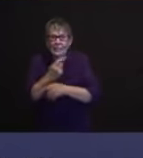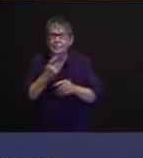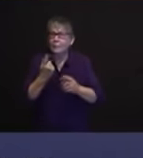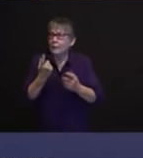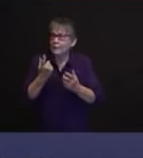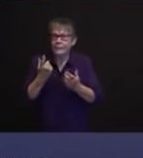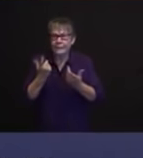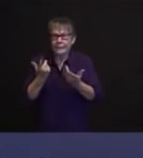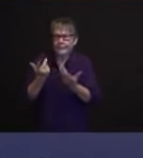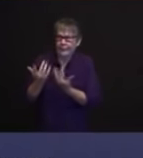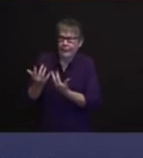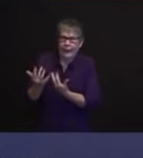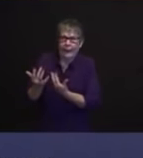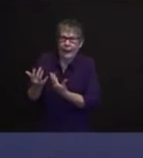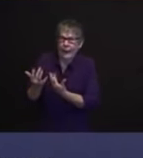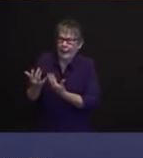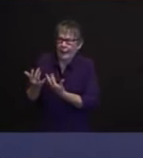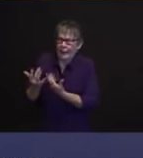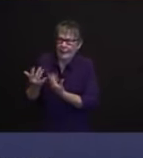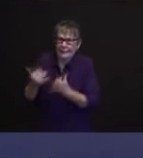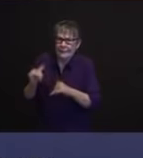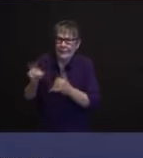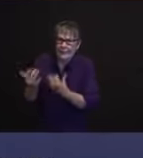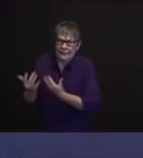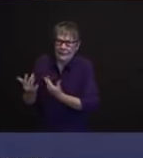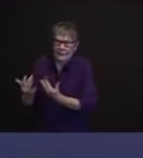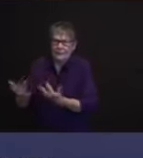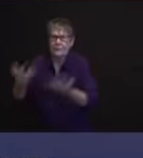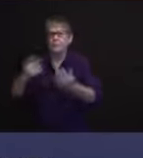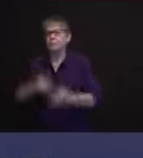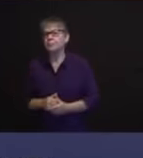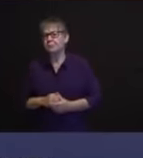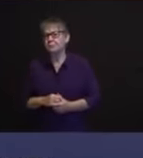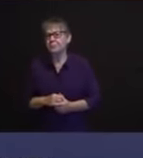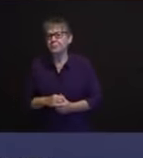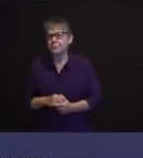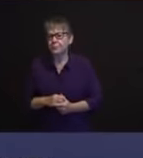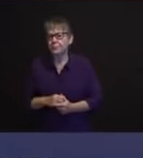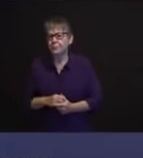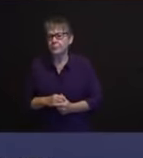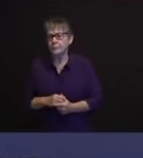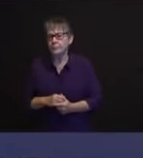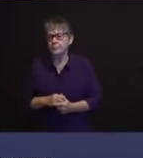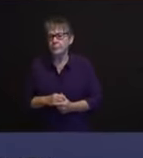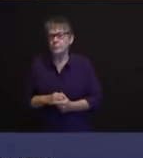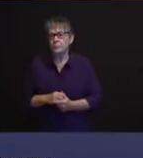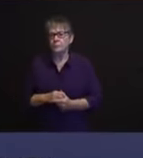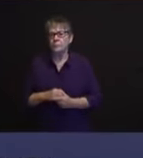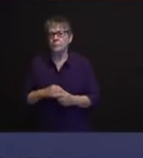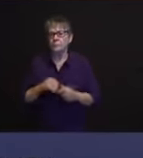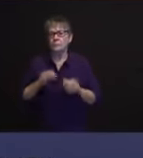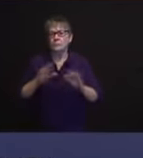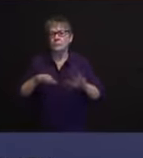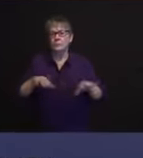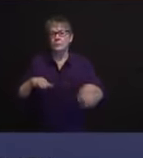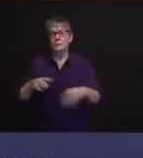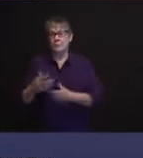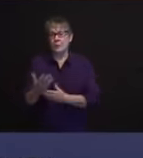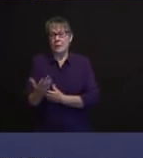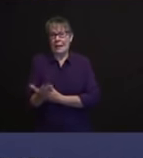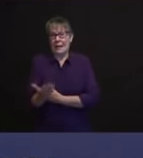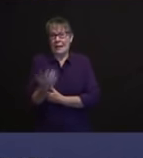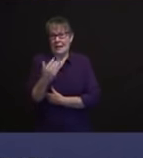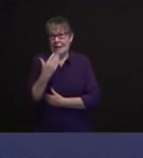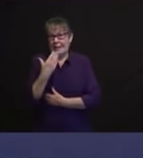quickies. We had a really good CEO Council call this morning. Again, I want to give Charlie Lowry, CEO of Prudential, and Ken Frazier, CEO